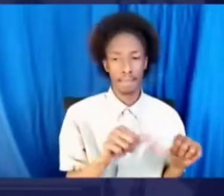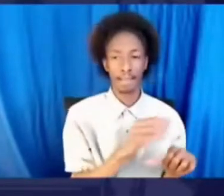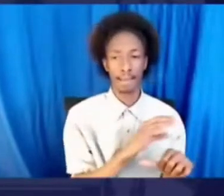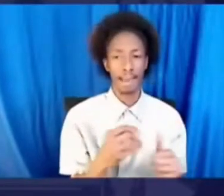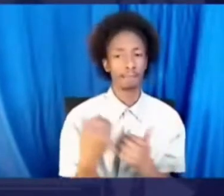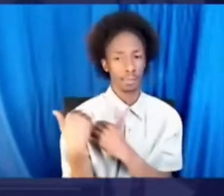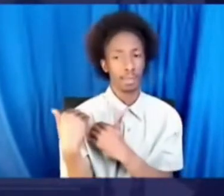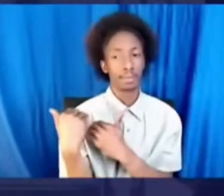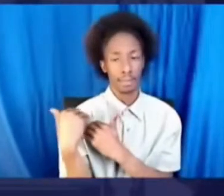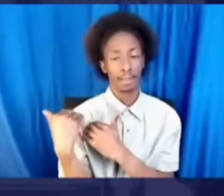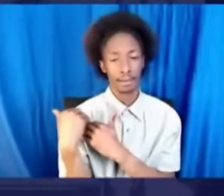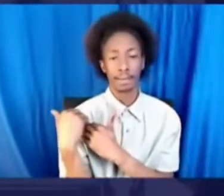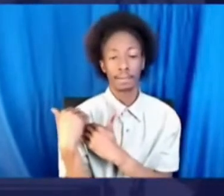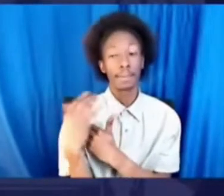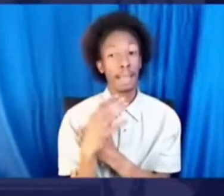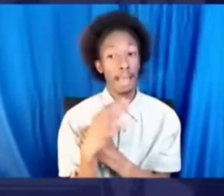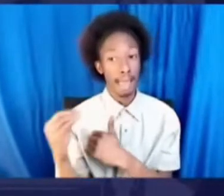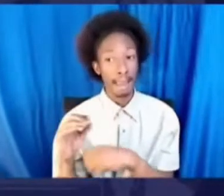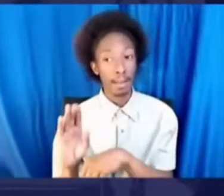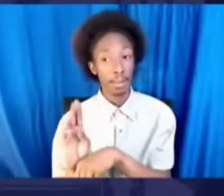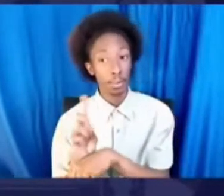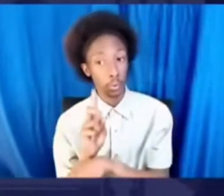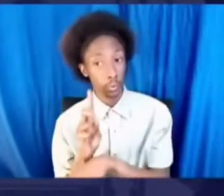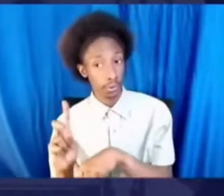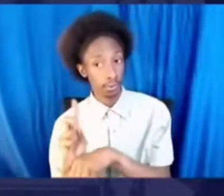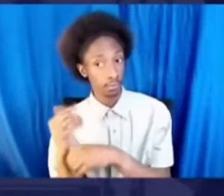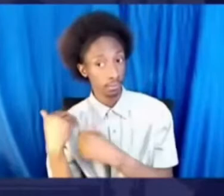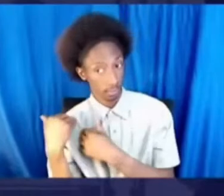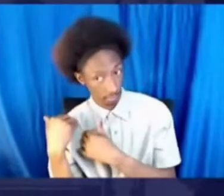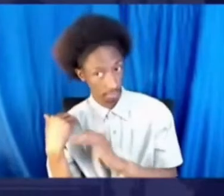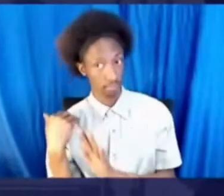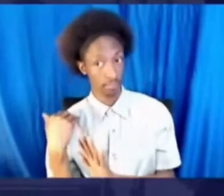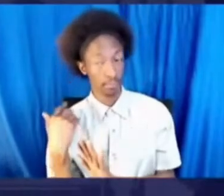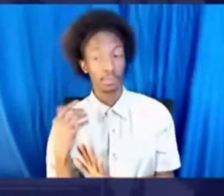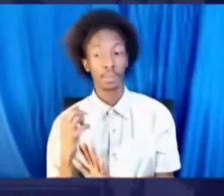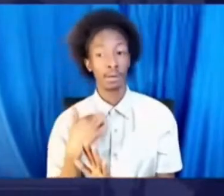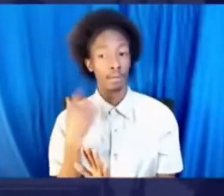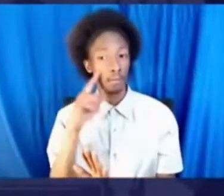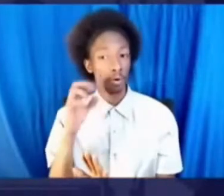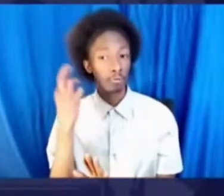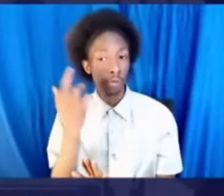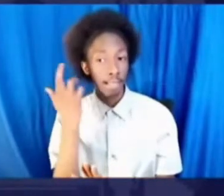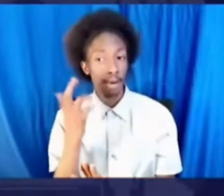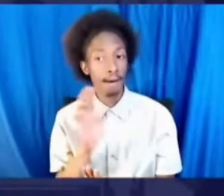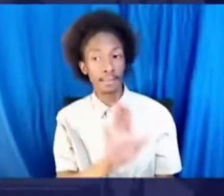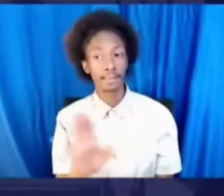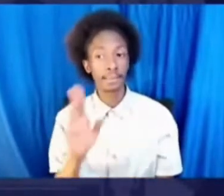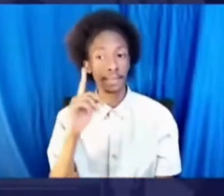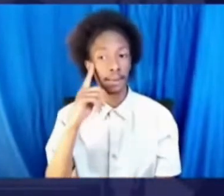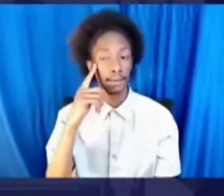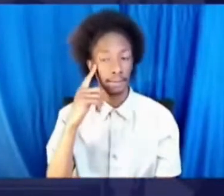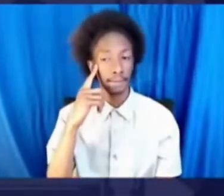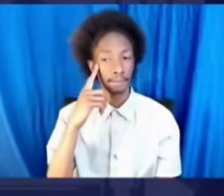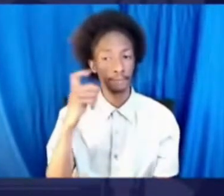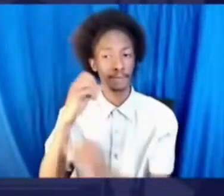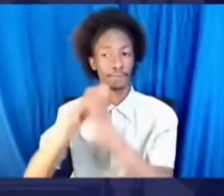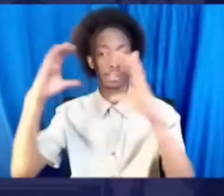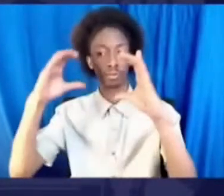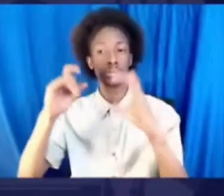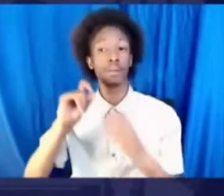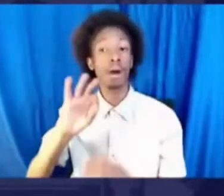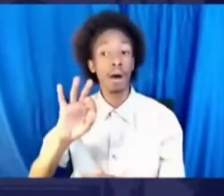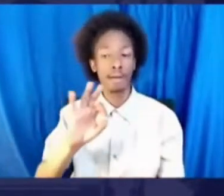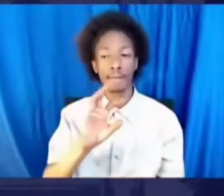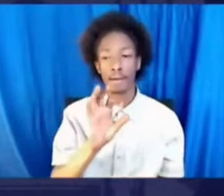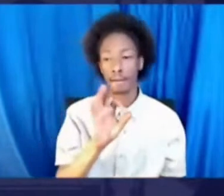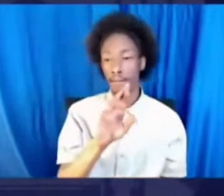responsibility and the duty, dare I say, to realize the vision of Freedman's Bank. And that